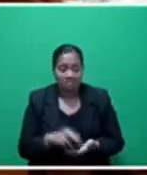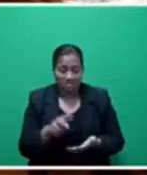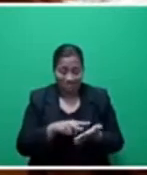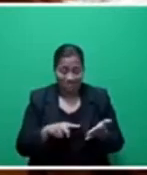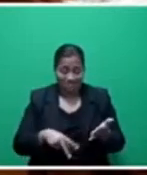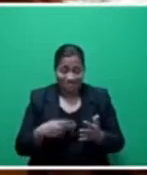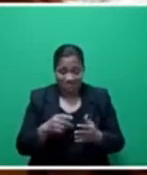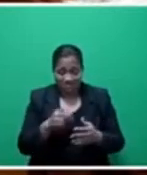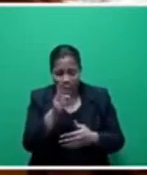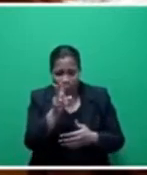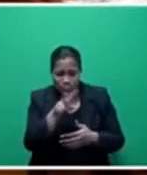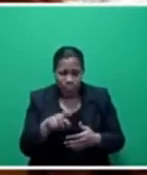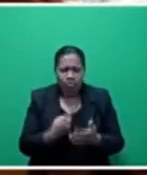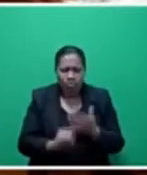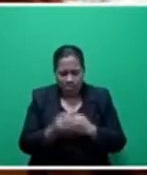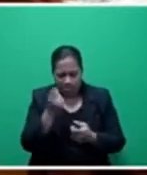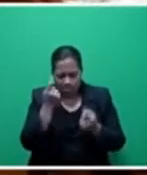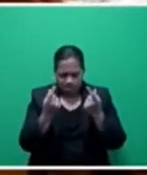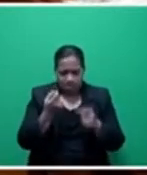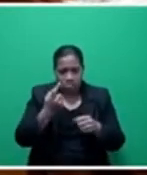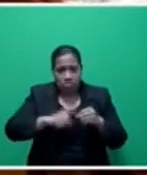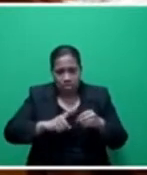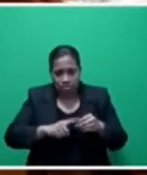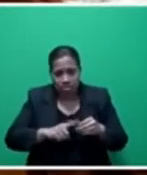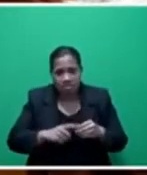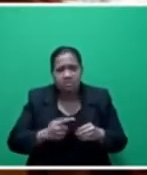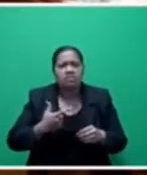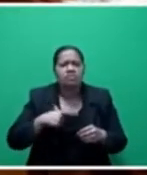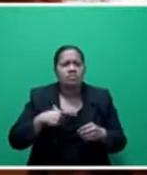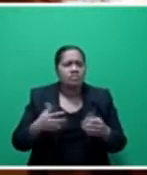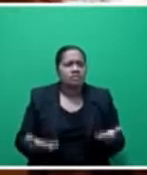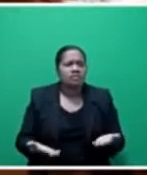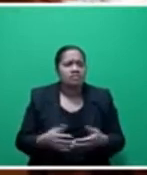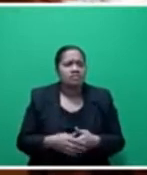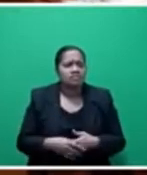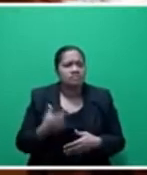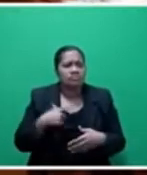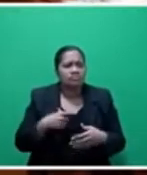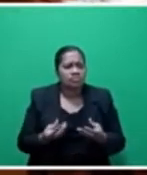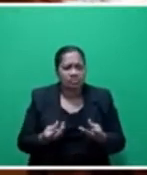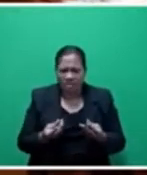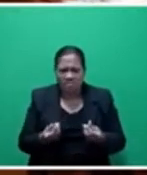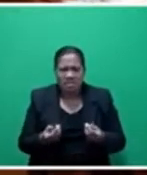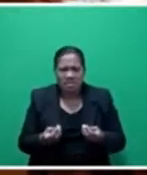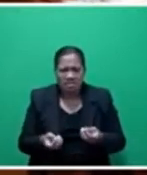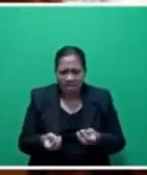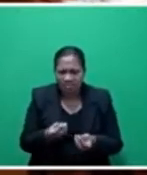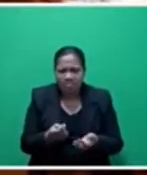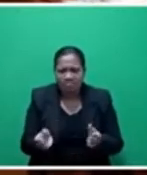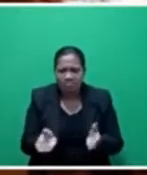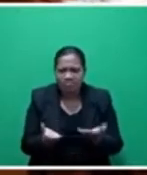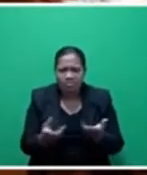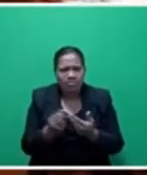lines seems to raise more questions than answers. Why are you juggling money with people's lives? If you